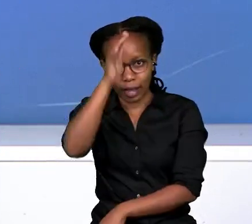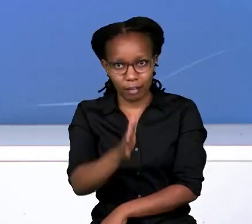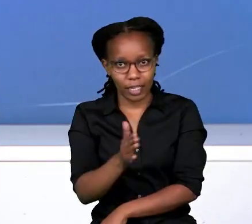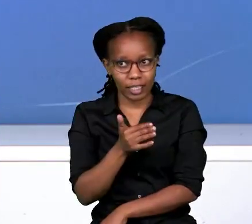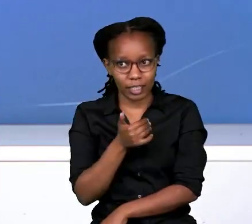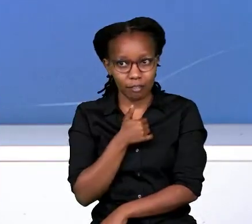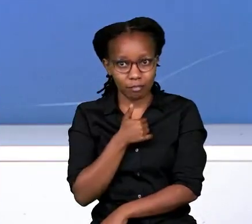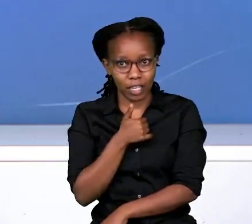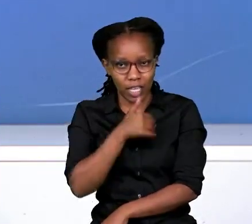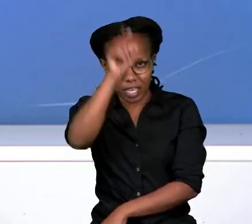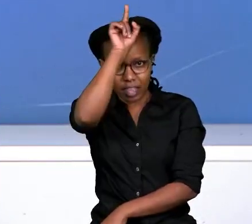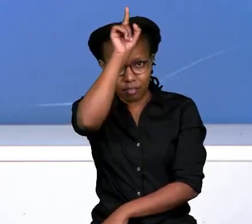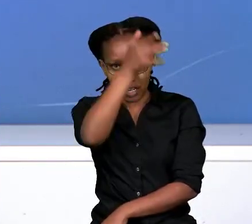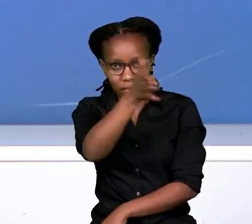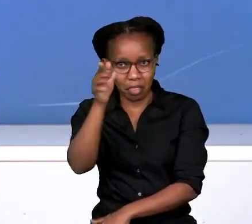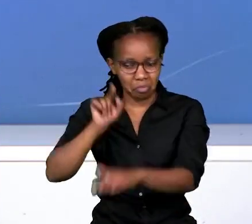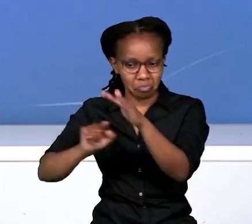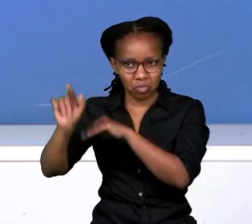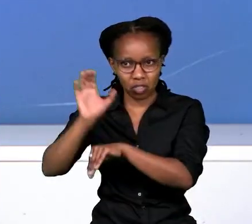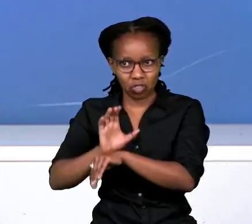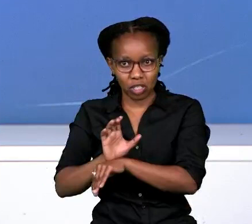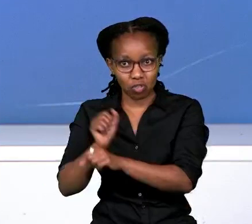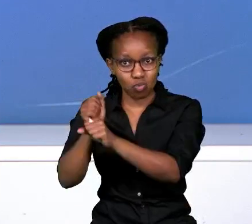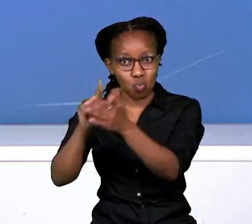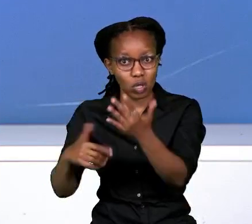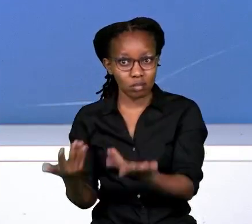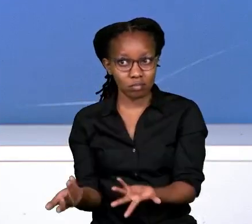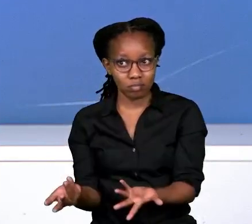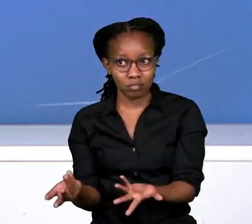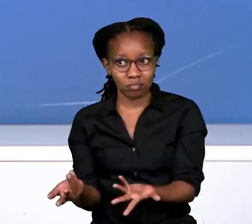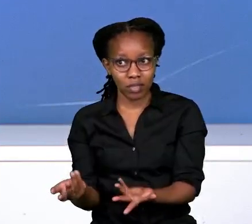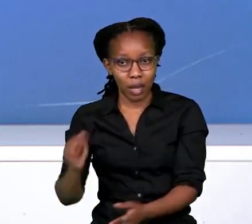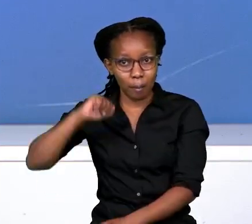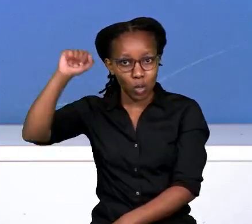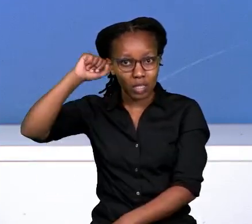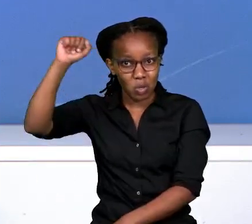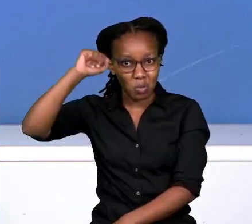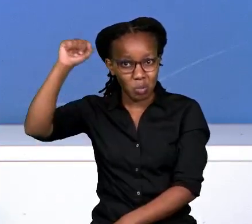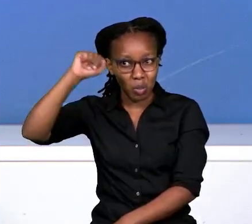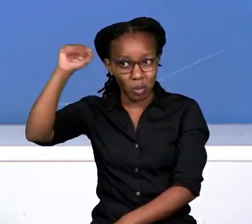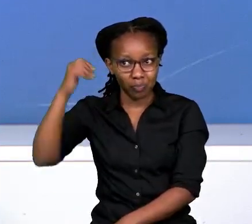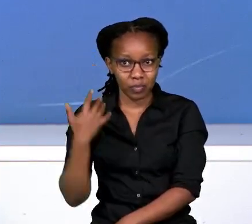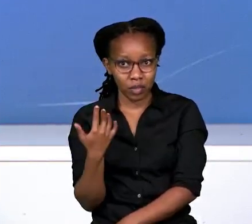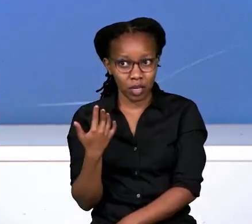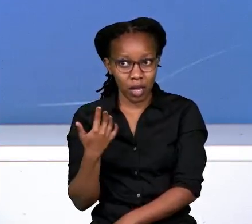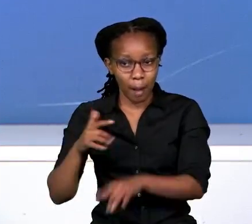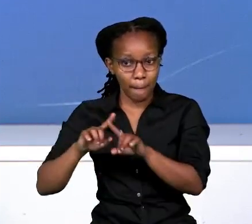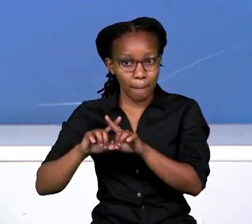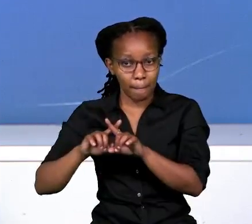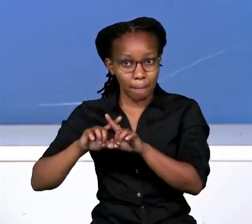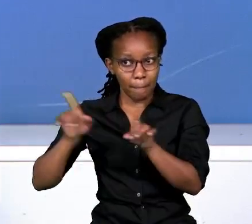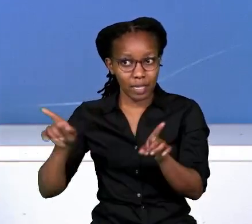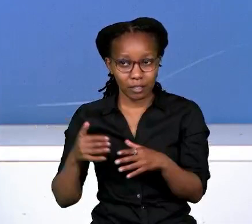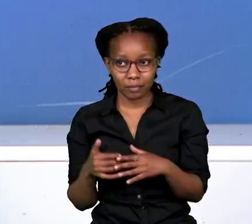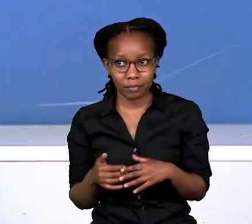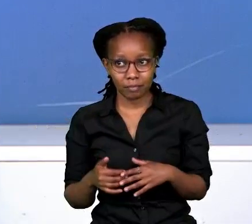are mashinani. They get into church. What do? They do politics there. But at the end of the day, look